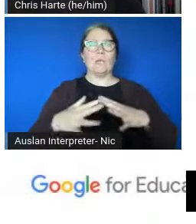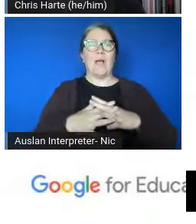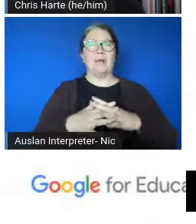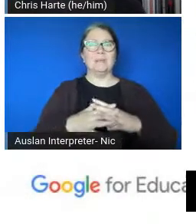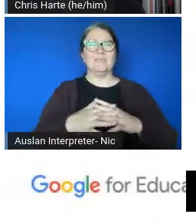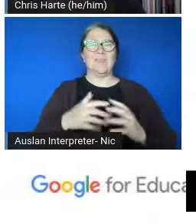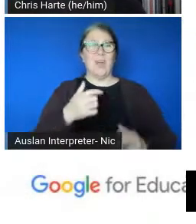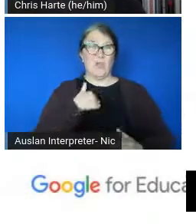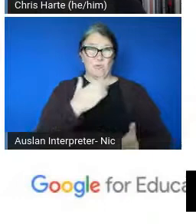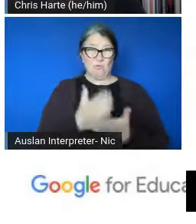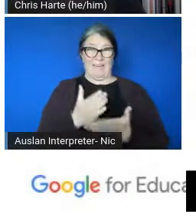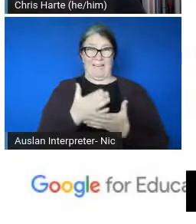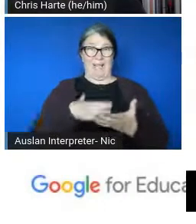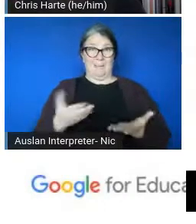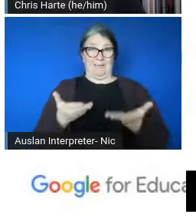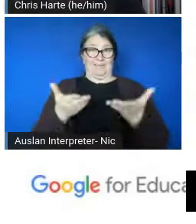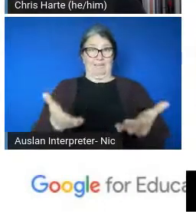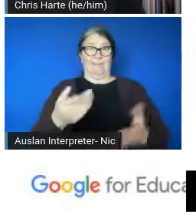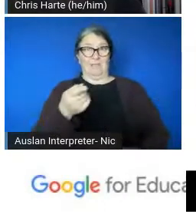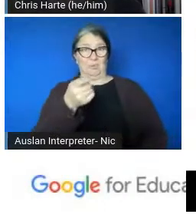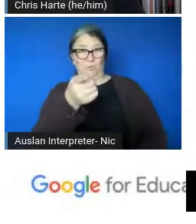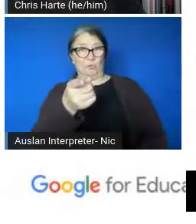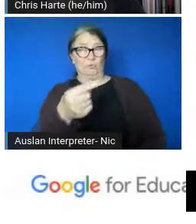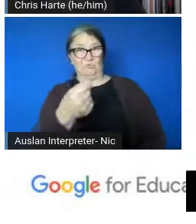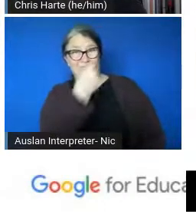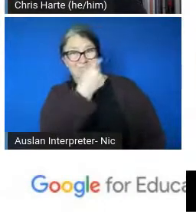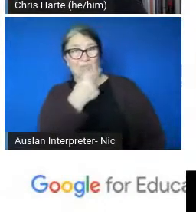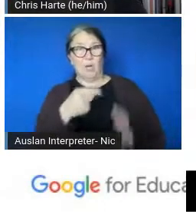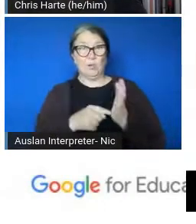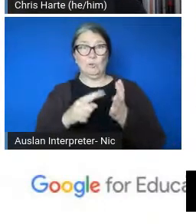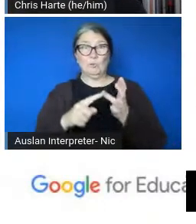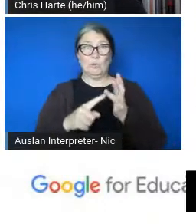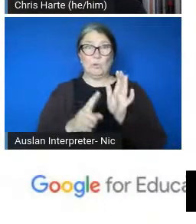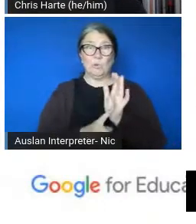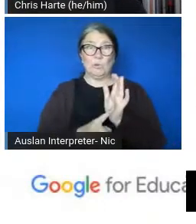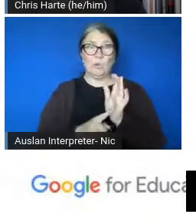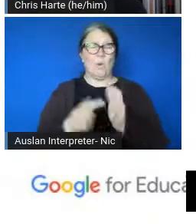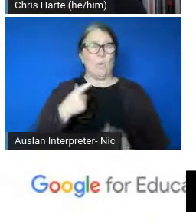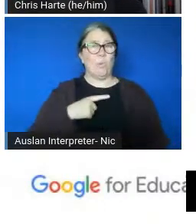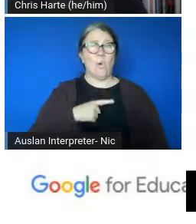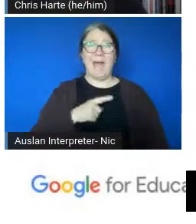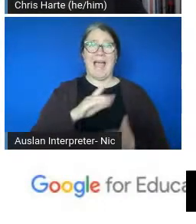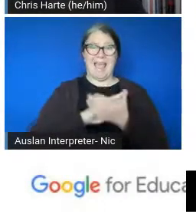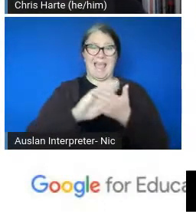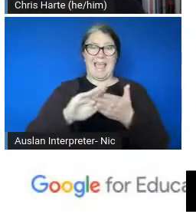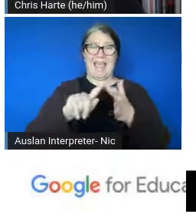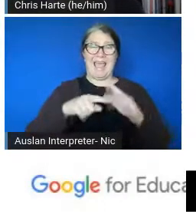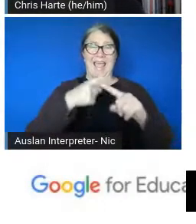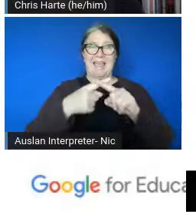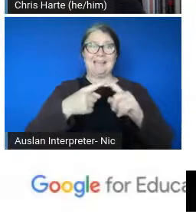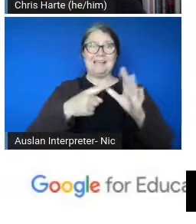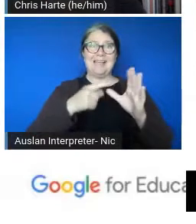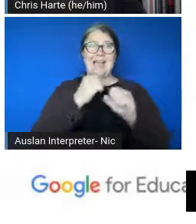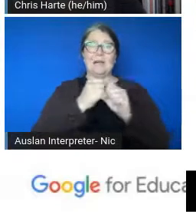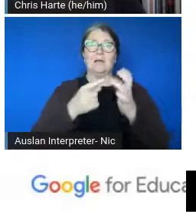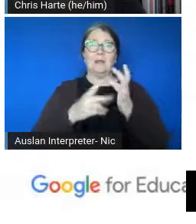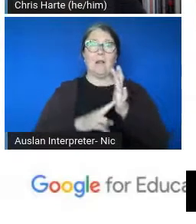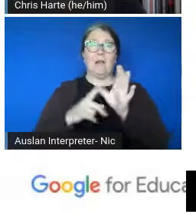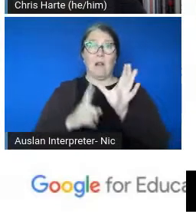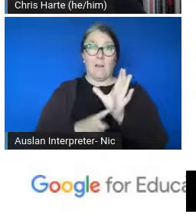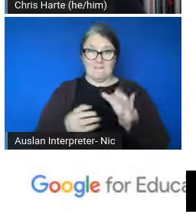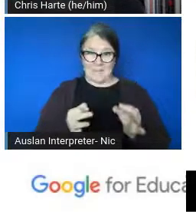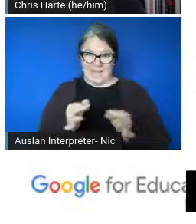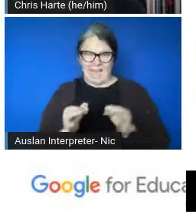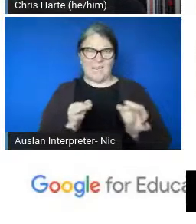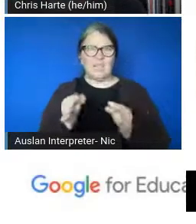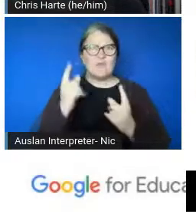tool, because hexagonal planning for me is it's creative and exciting. It makes you look